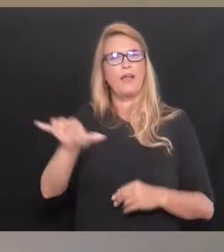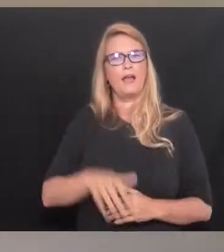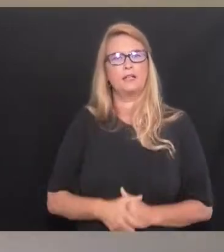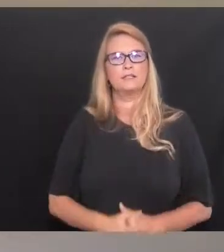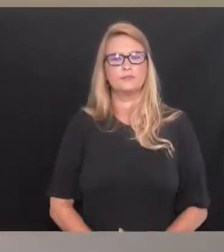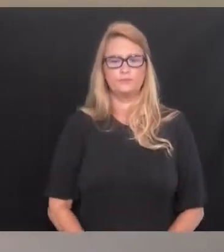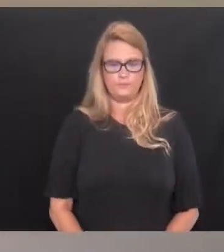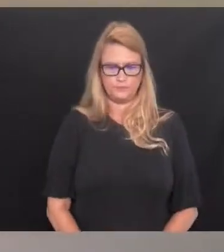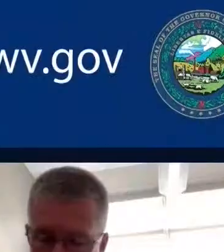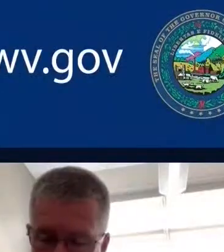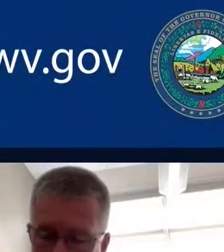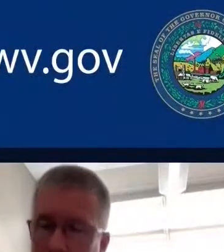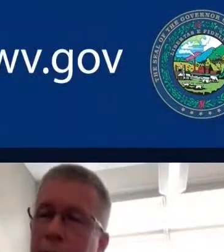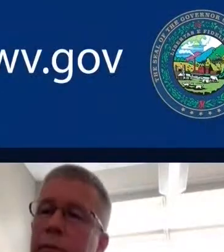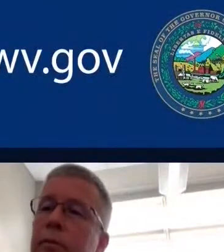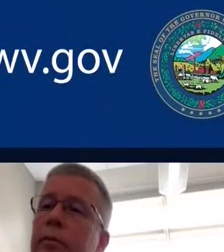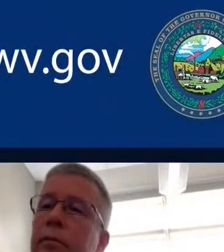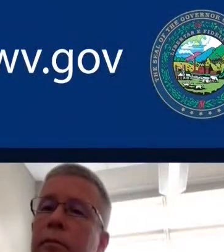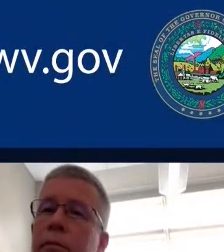Dr. Marsh, please.